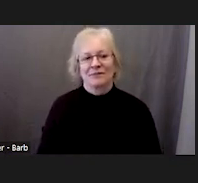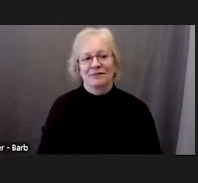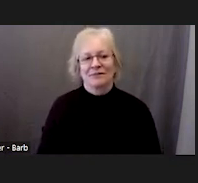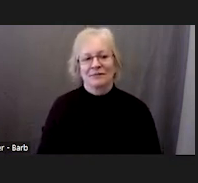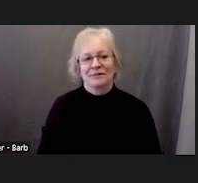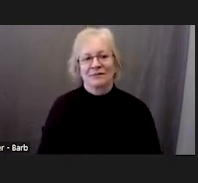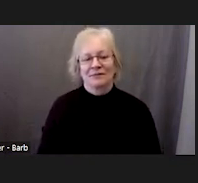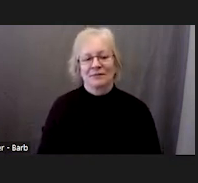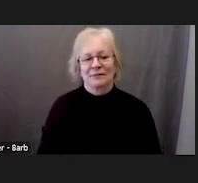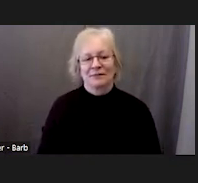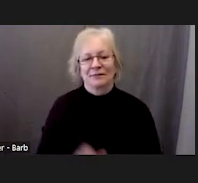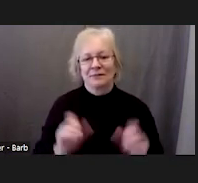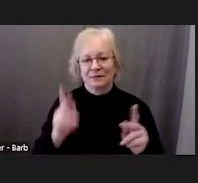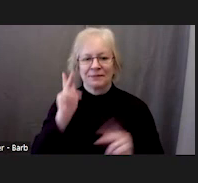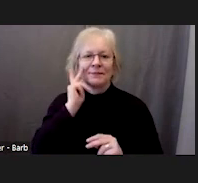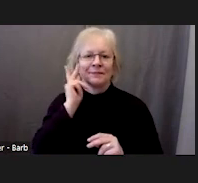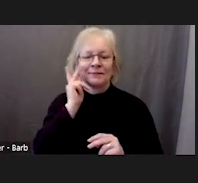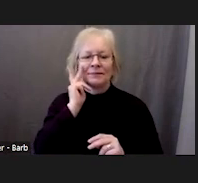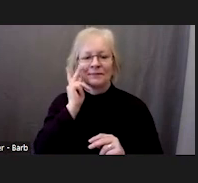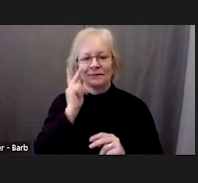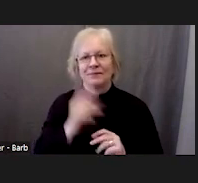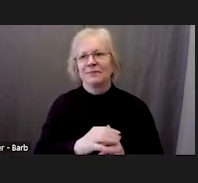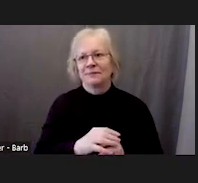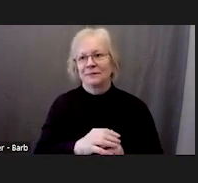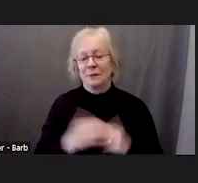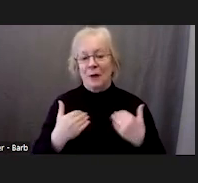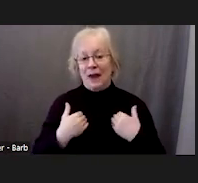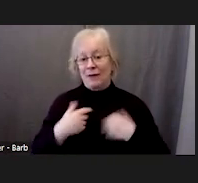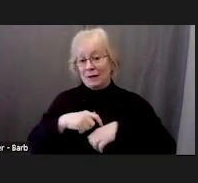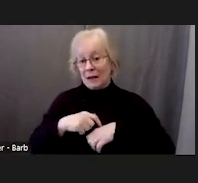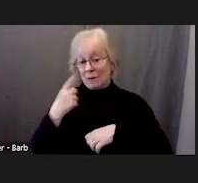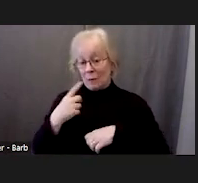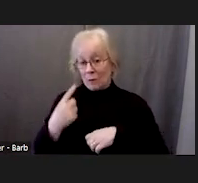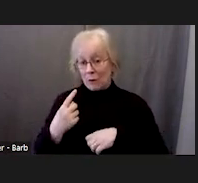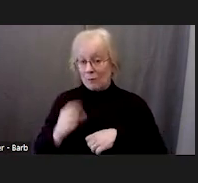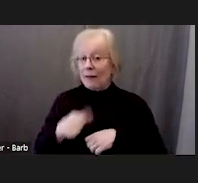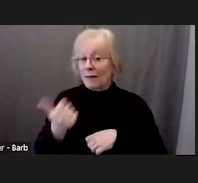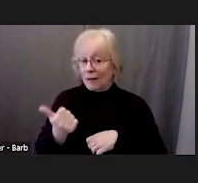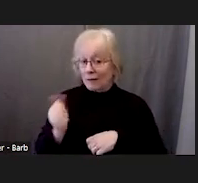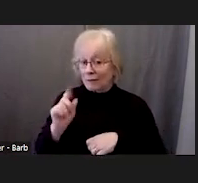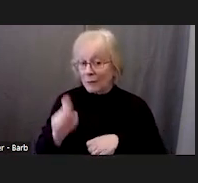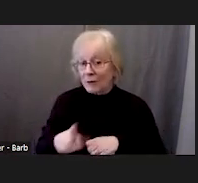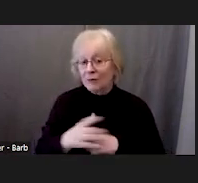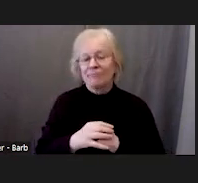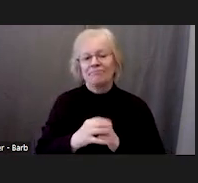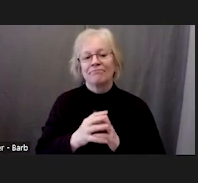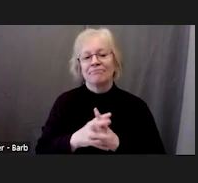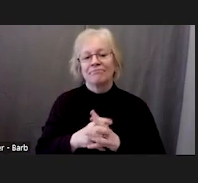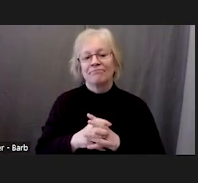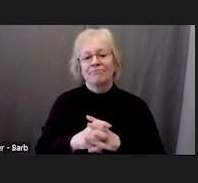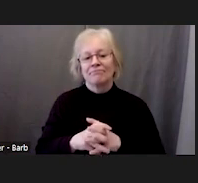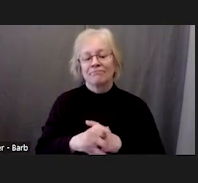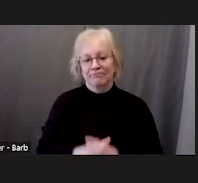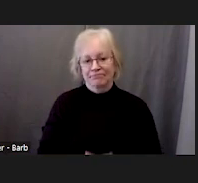Let's see. We have a time for another question, and